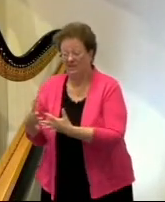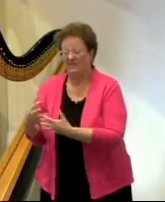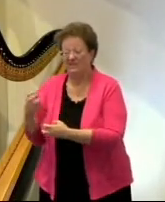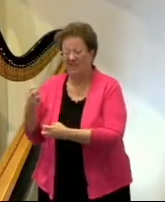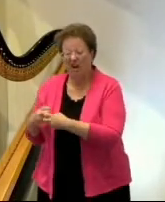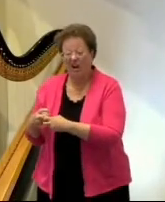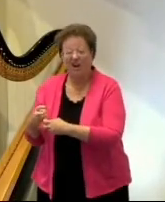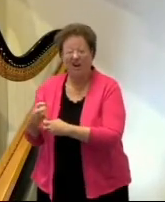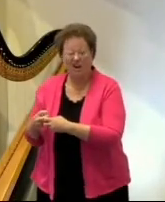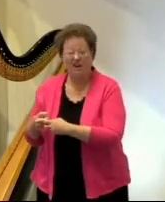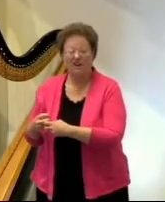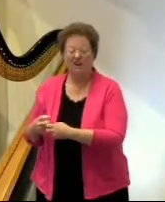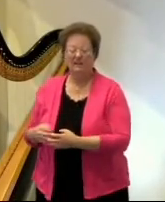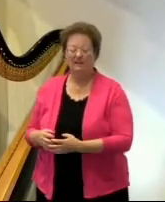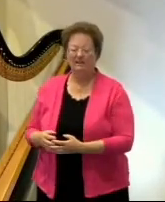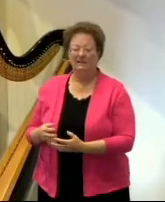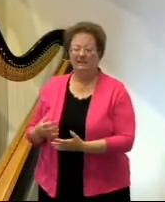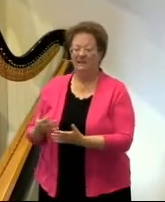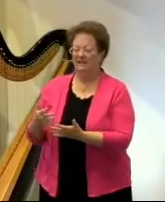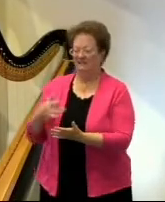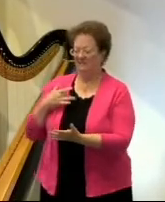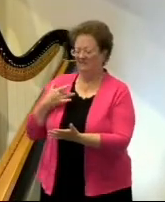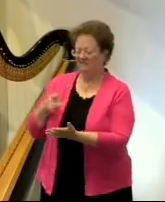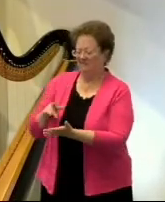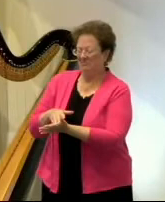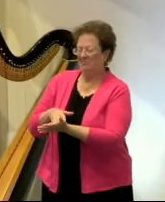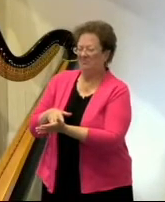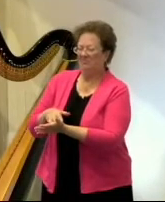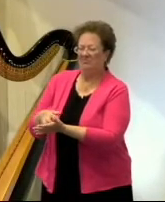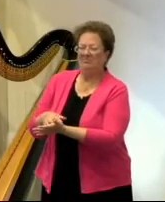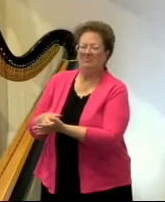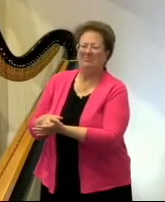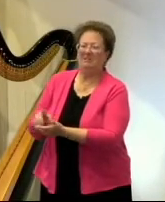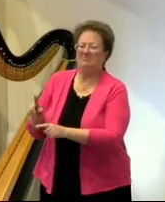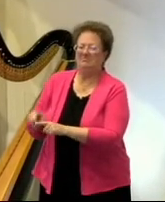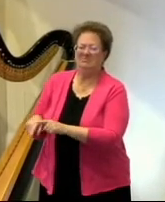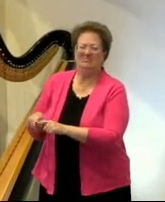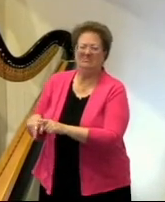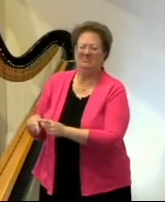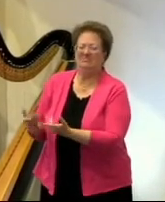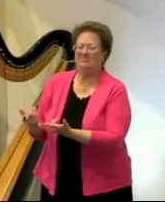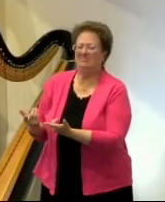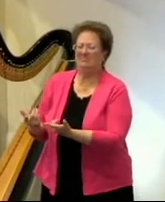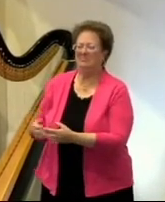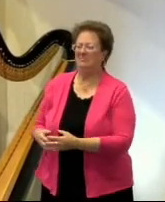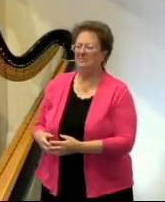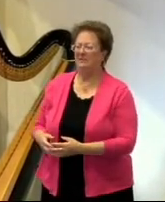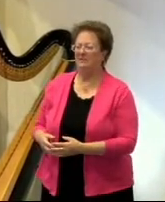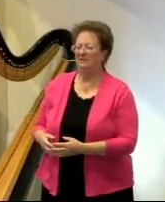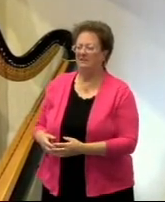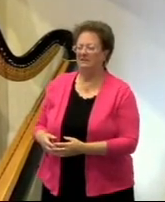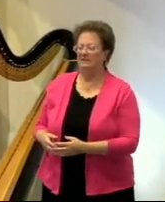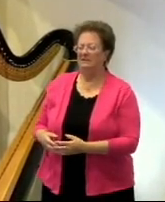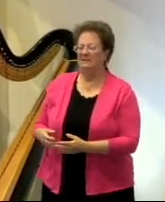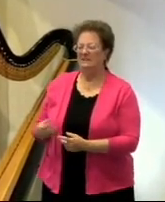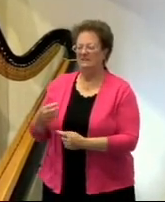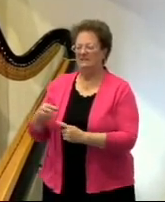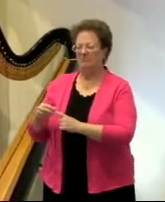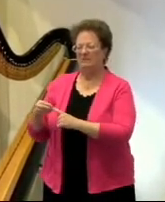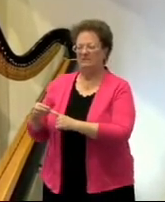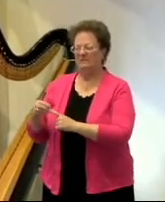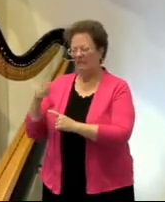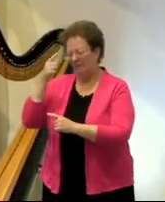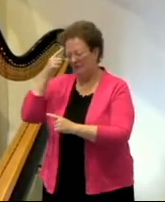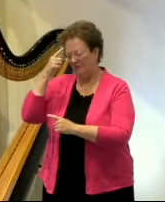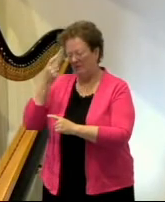there. You might feel weak and inadequate, especially as you reflect upon a part of your life you're not too proud of.